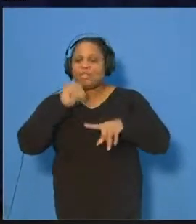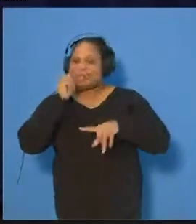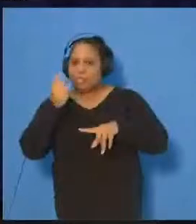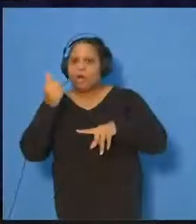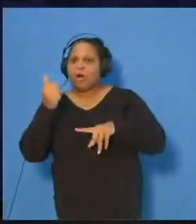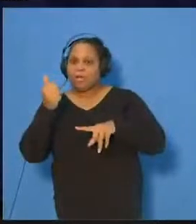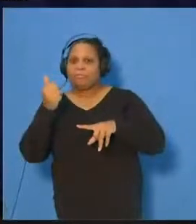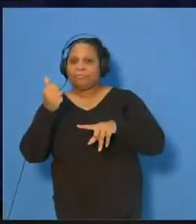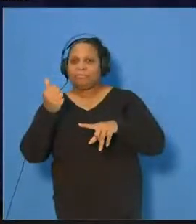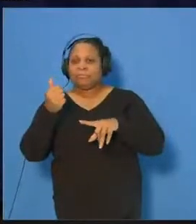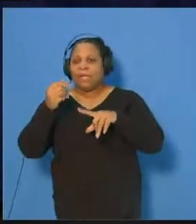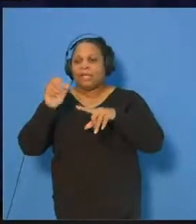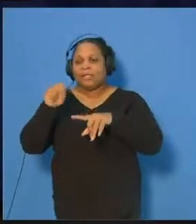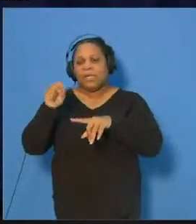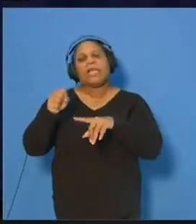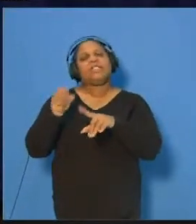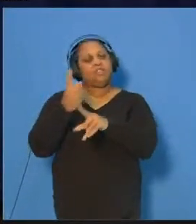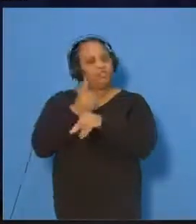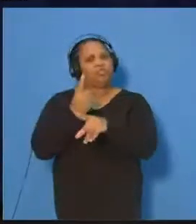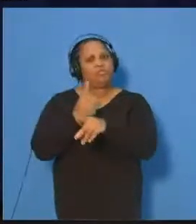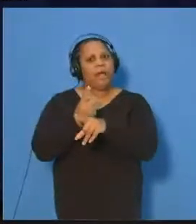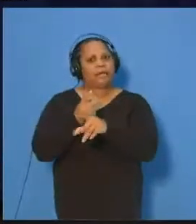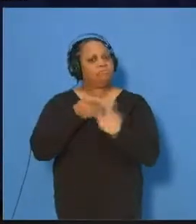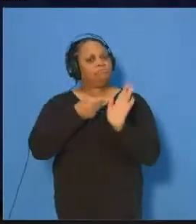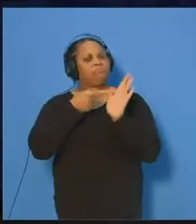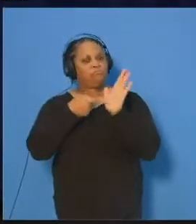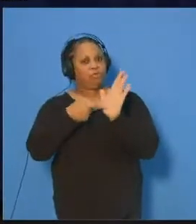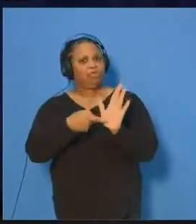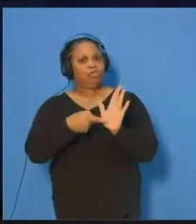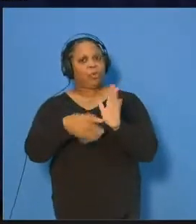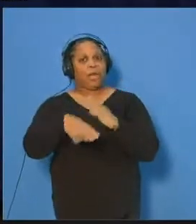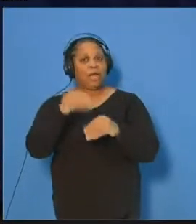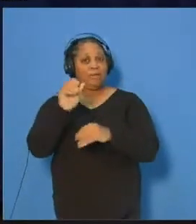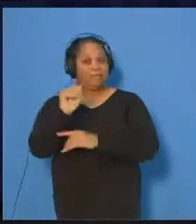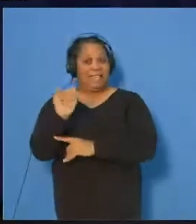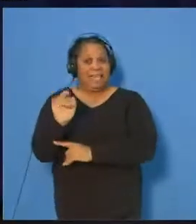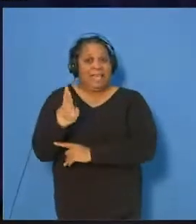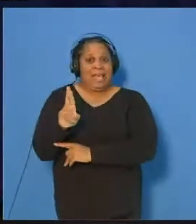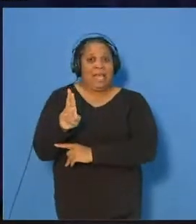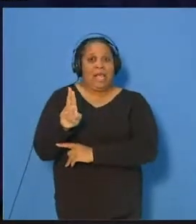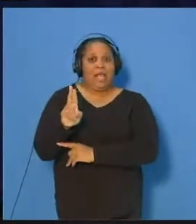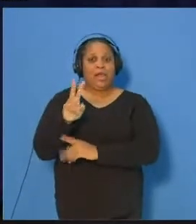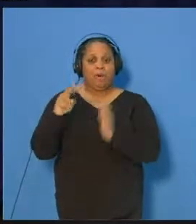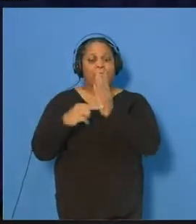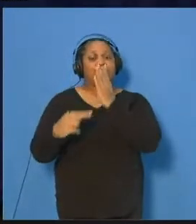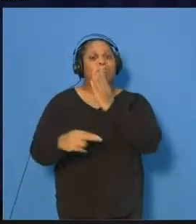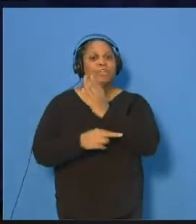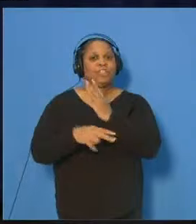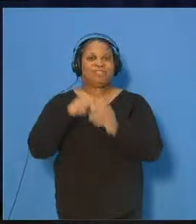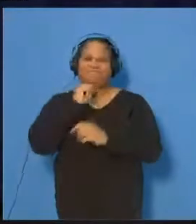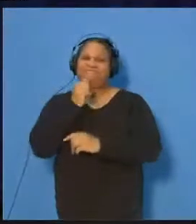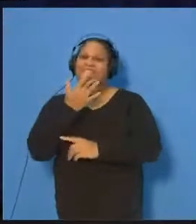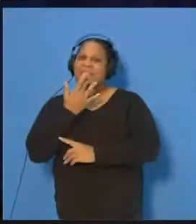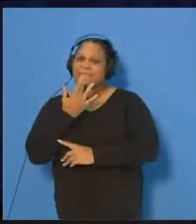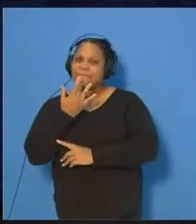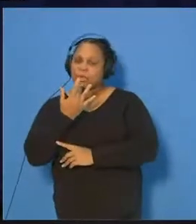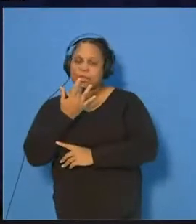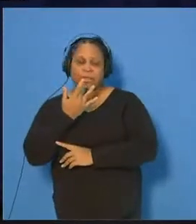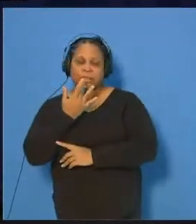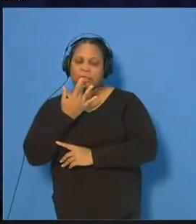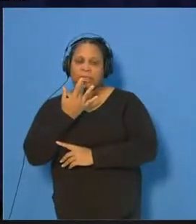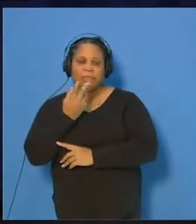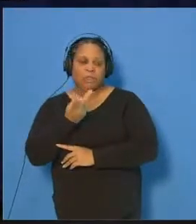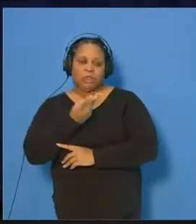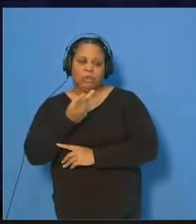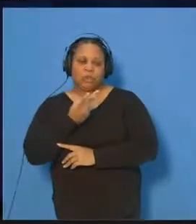But you are correct in pointing out that outside of the Airbridge flights and the issues, the unfortunate issues in two of our